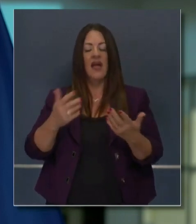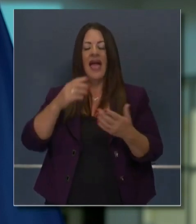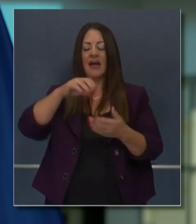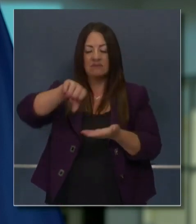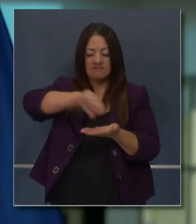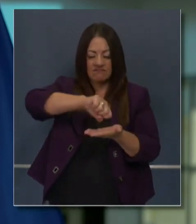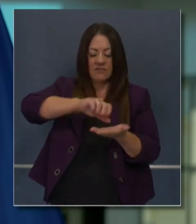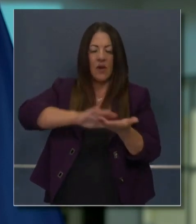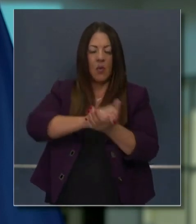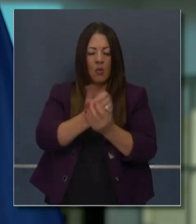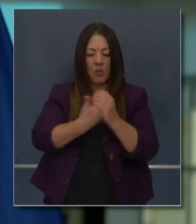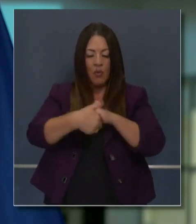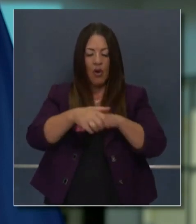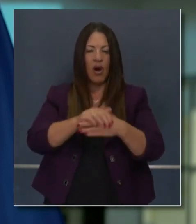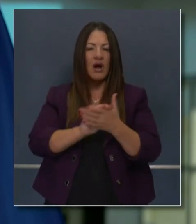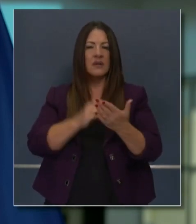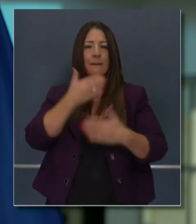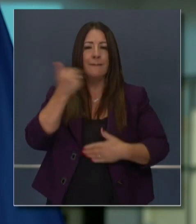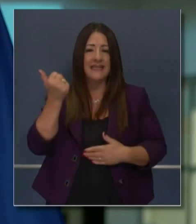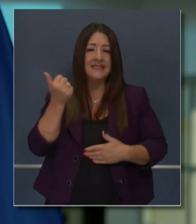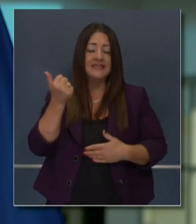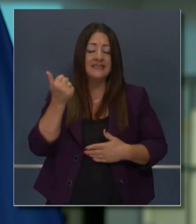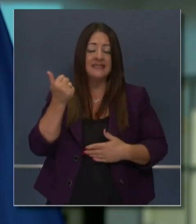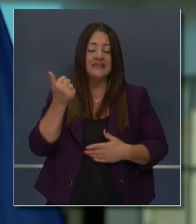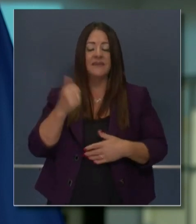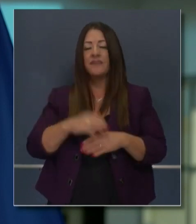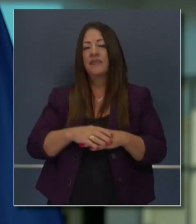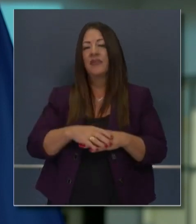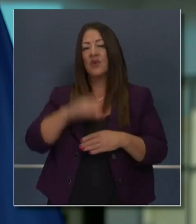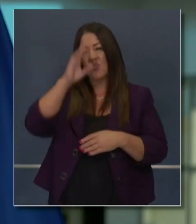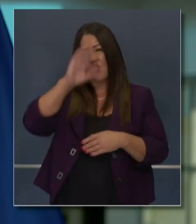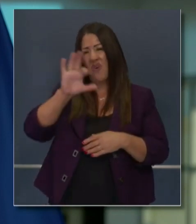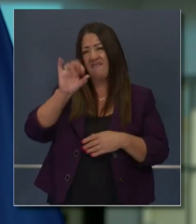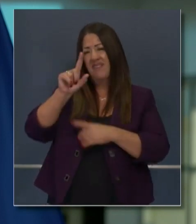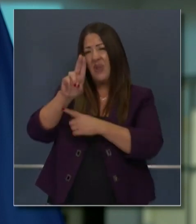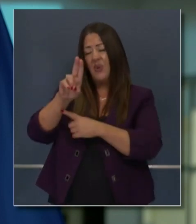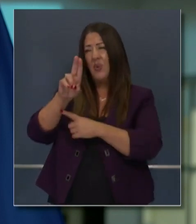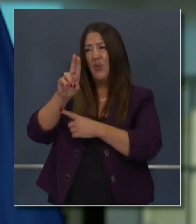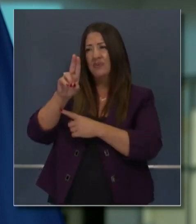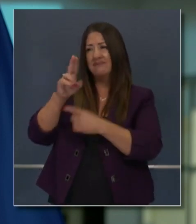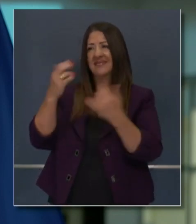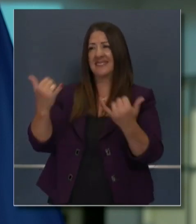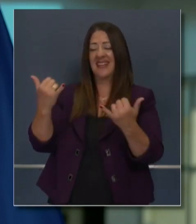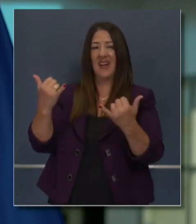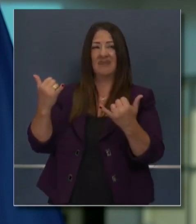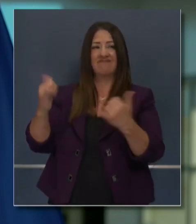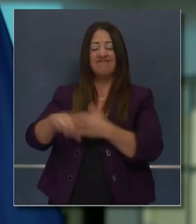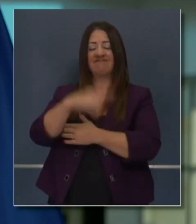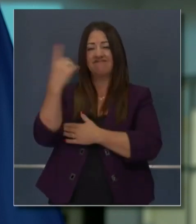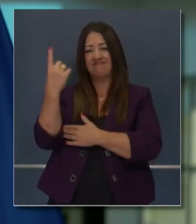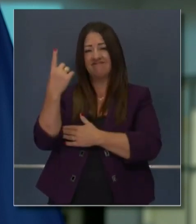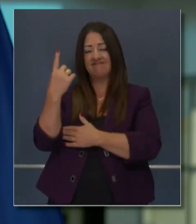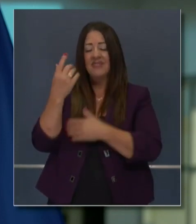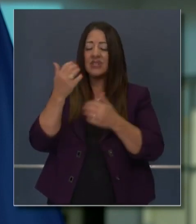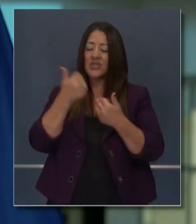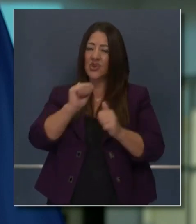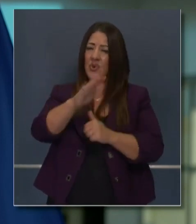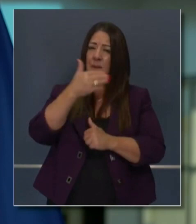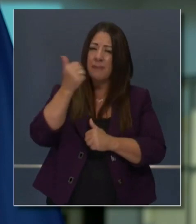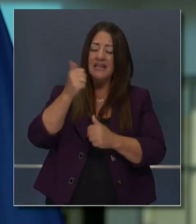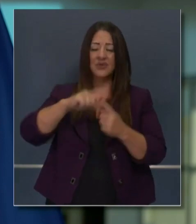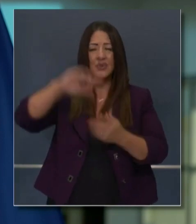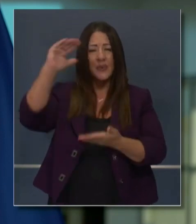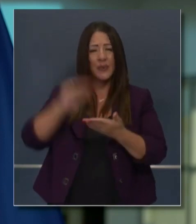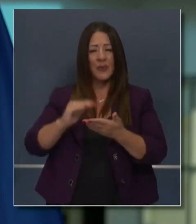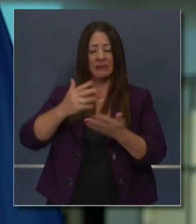wash your hands for no other reason. Flu season is among us, and of course, do your best to minimize the kind of mixing